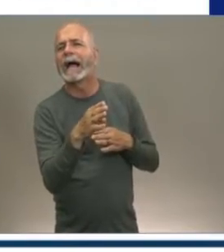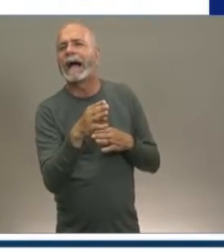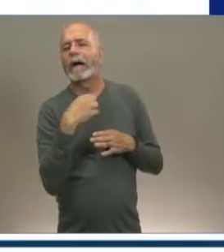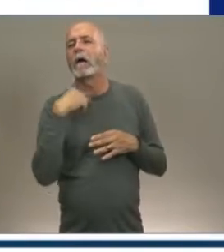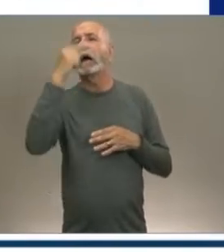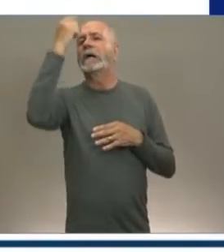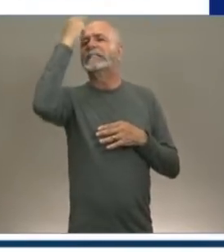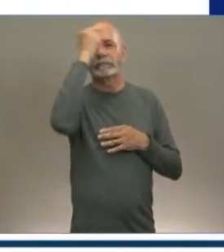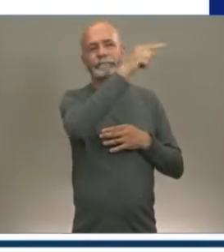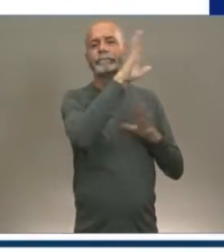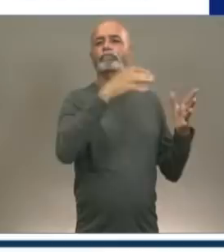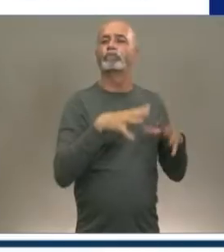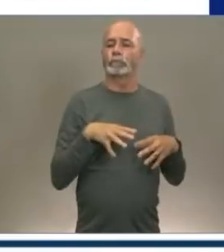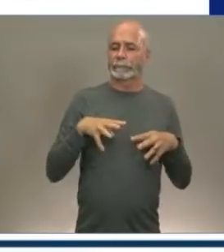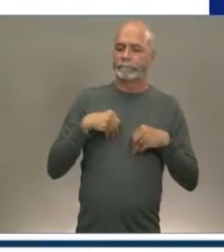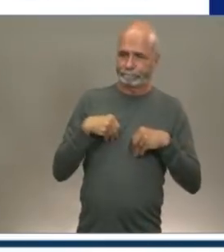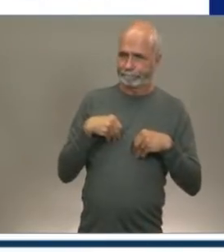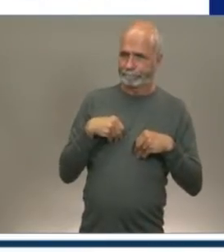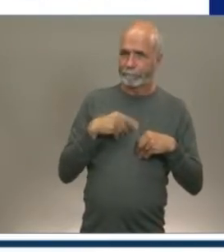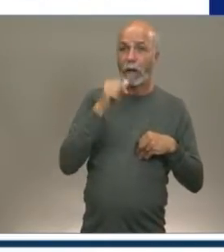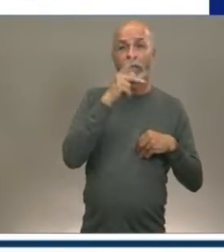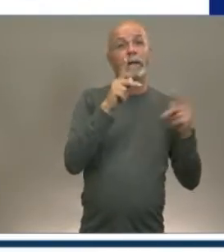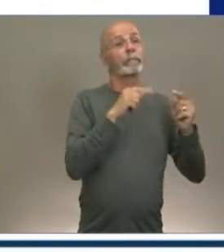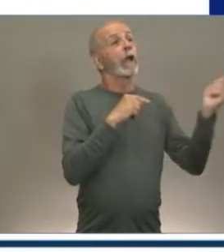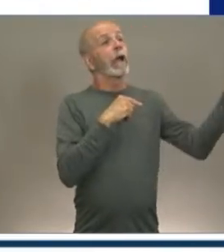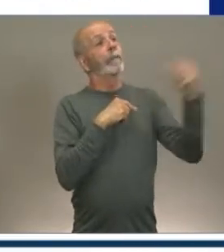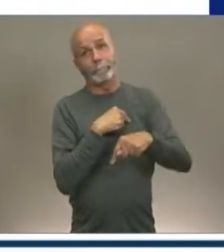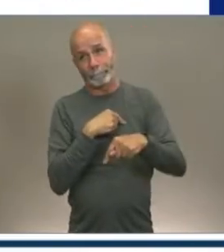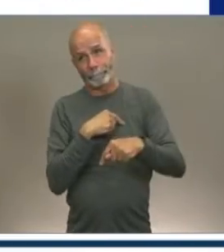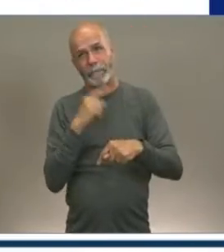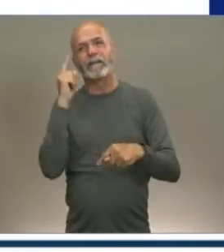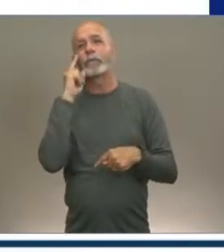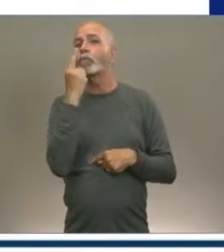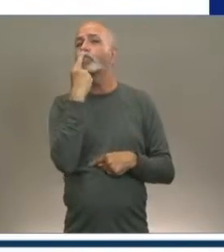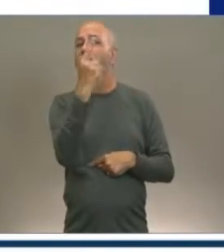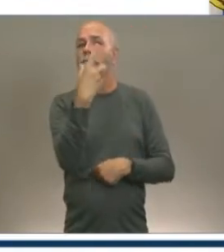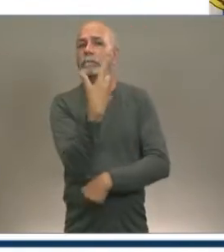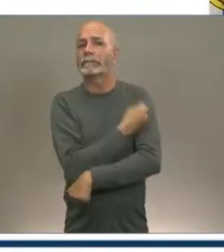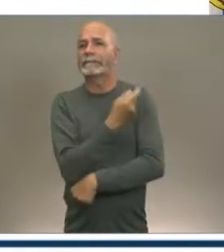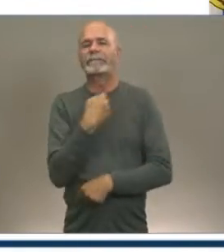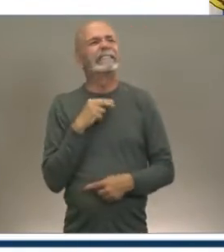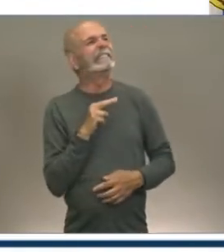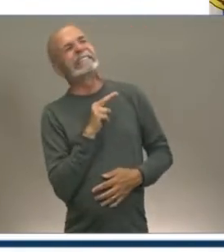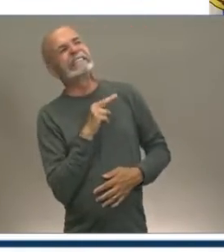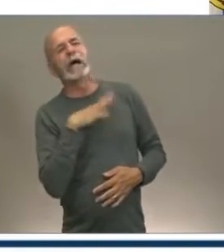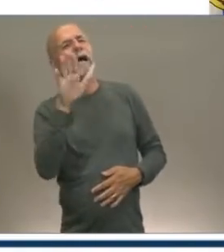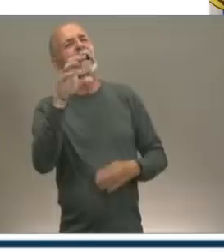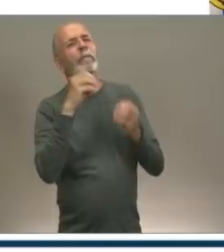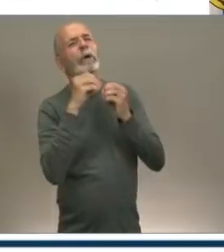vaccine for those travelers, so I'm eager to know more about their plans. Next, we'll go to Madeline